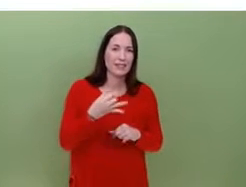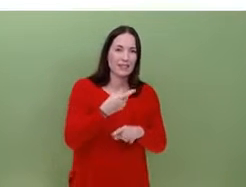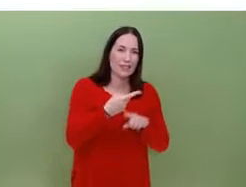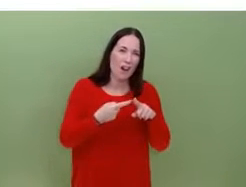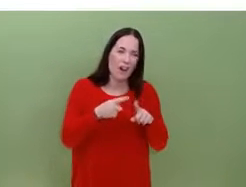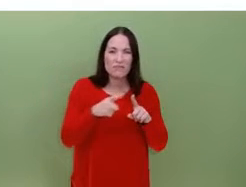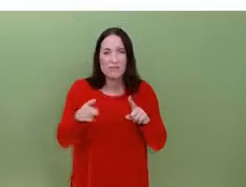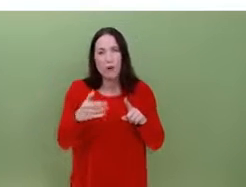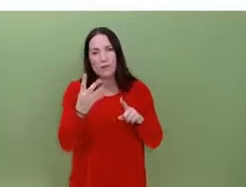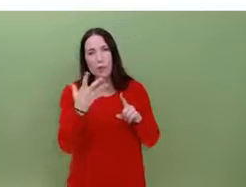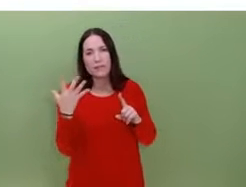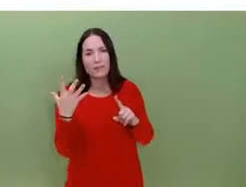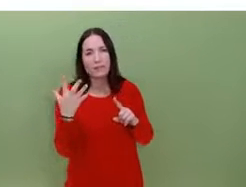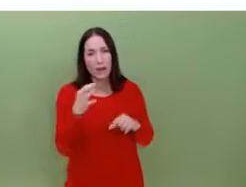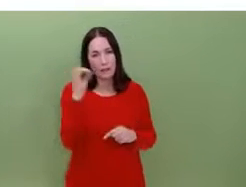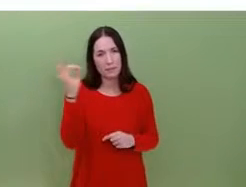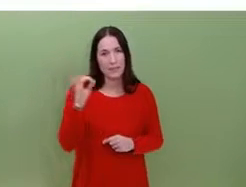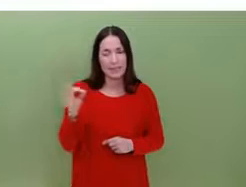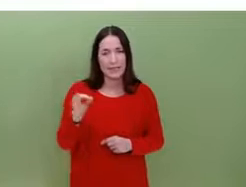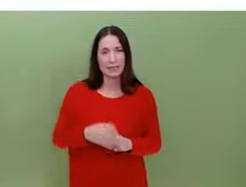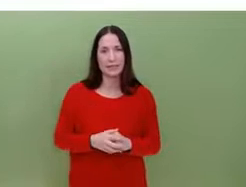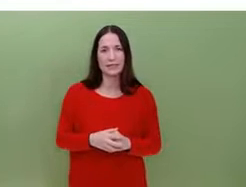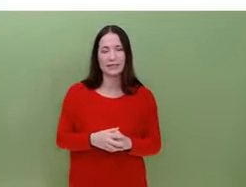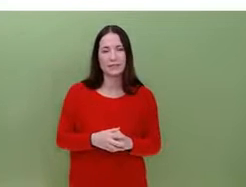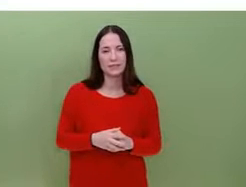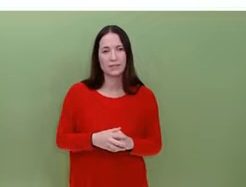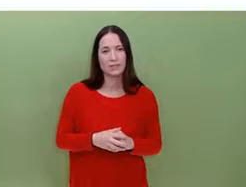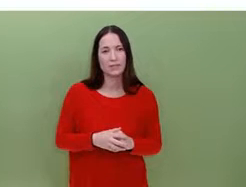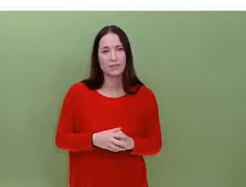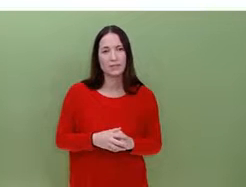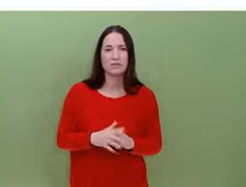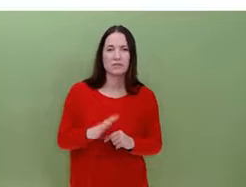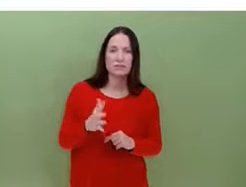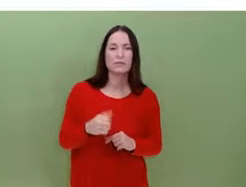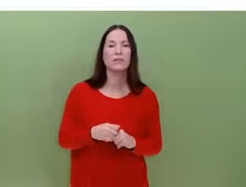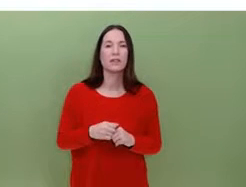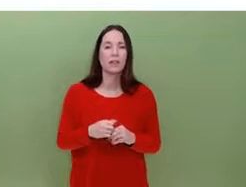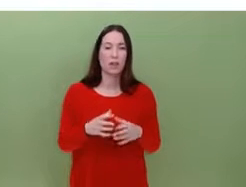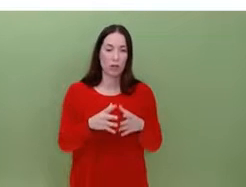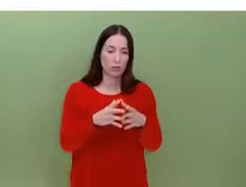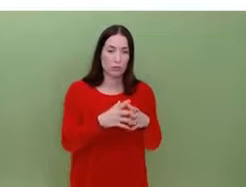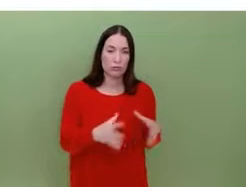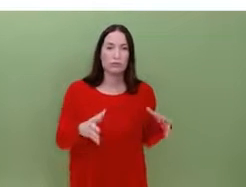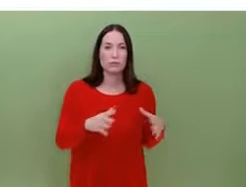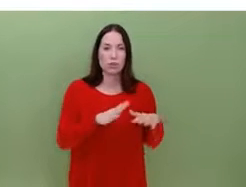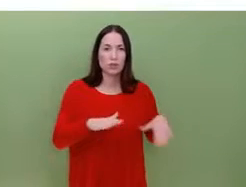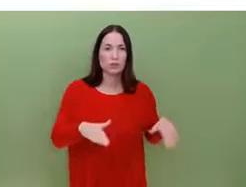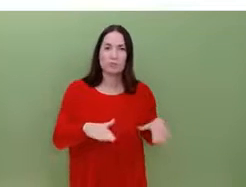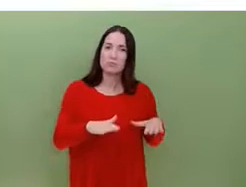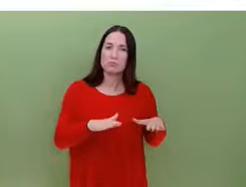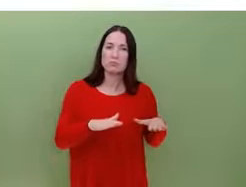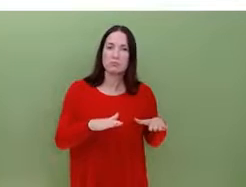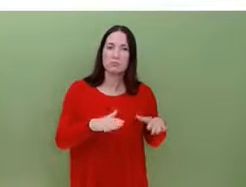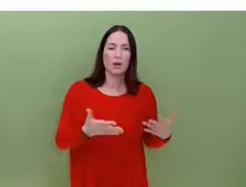45%, that a large group of children, young people would be unaffected, that there would